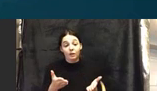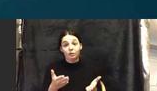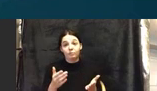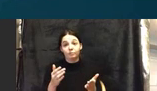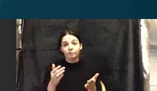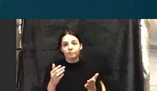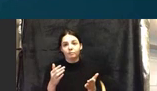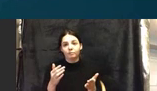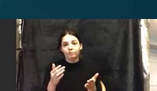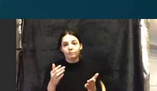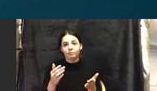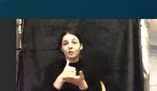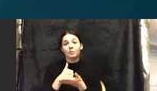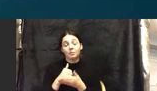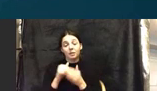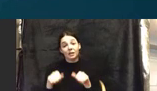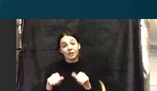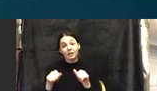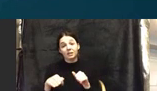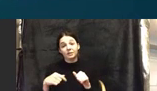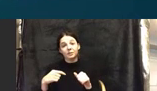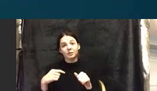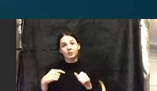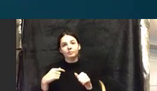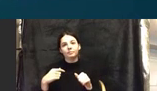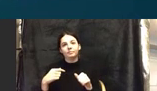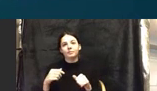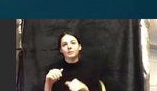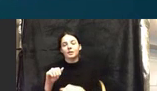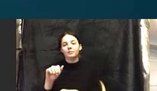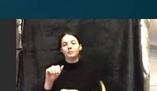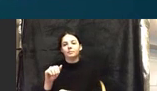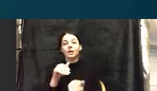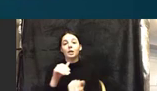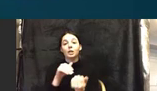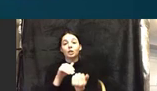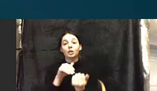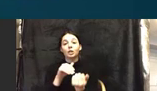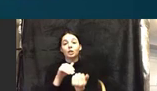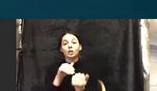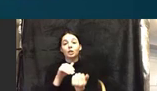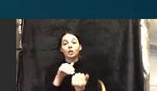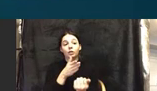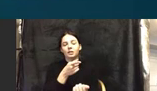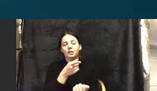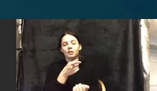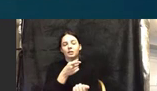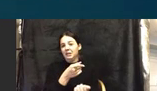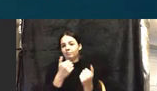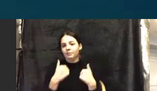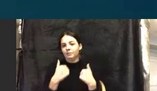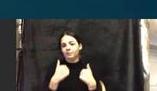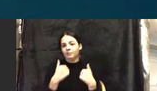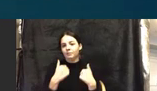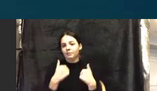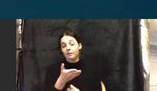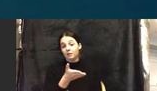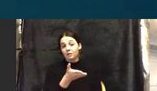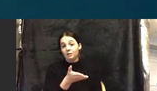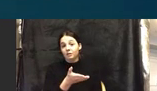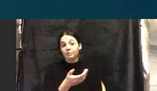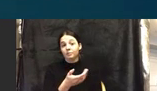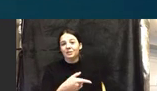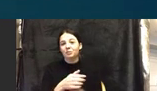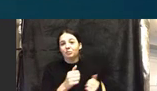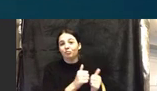lot to a Syrian doctor who was also a citizen journalist. He was working with a group of Syrians to help get the